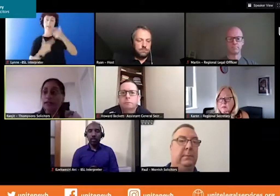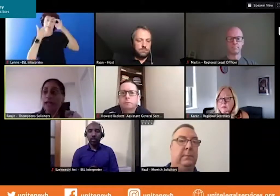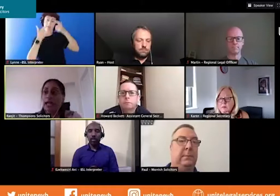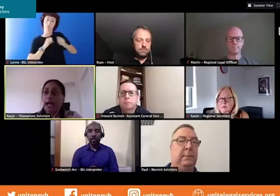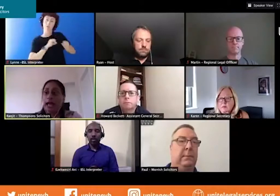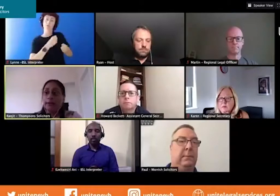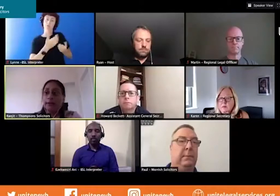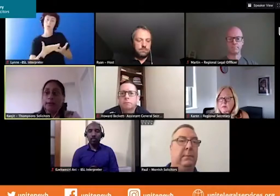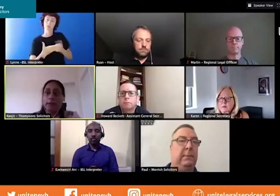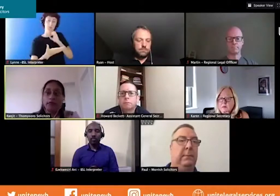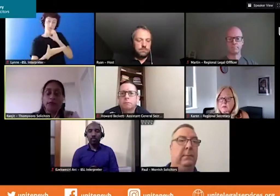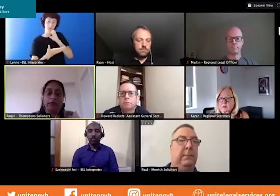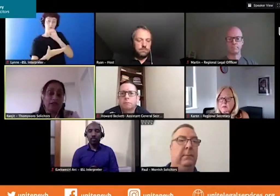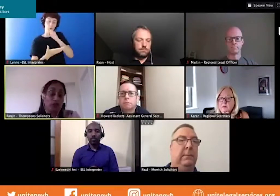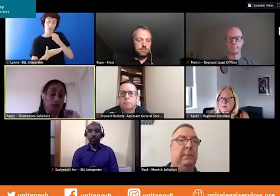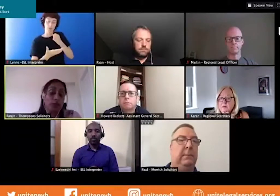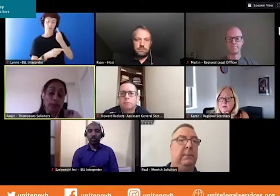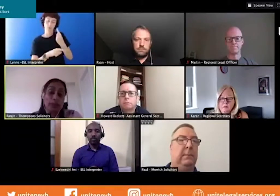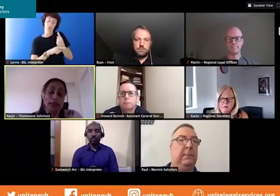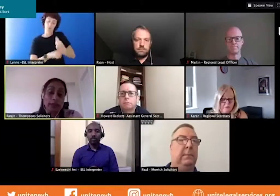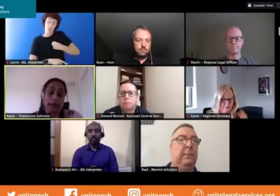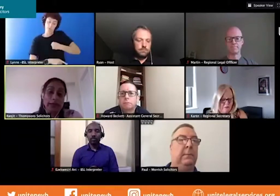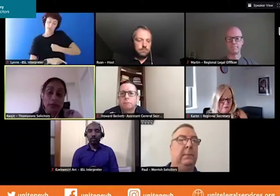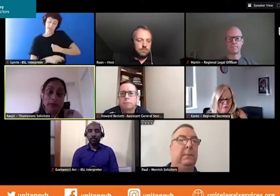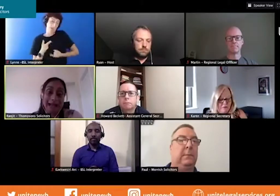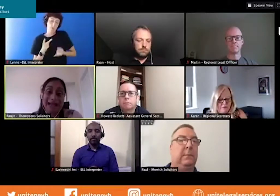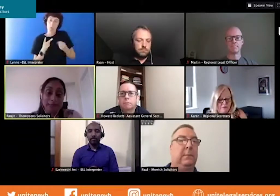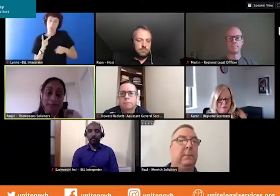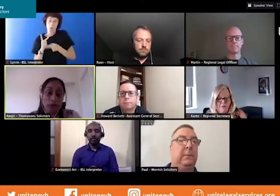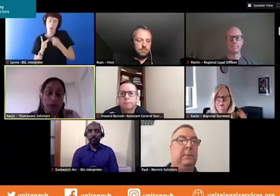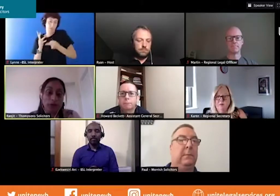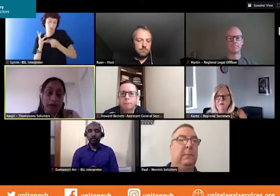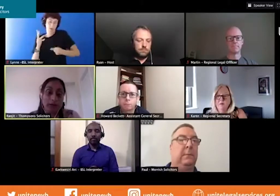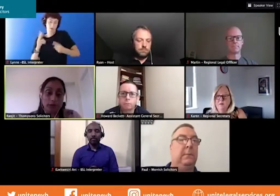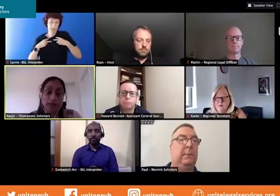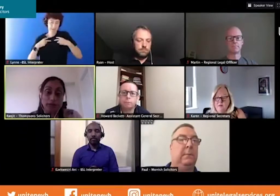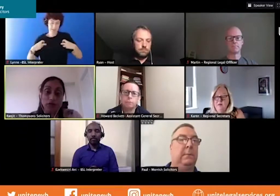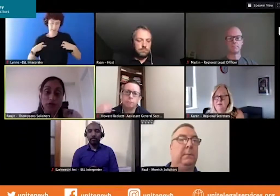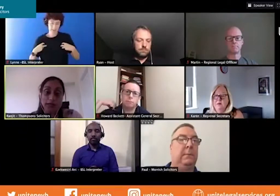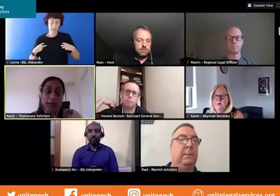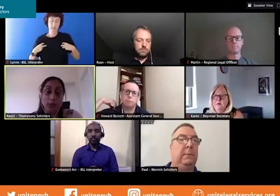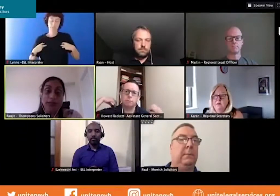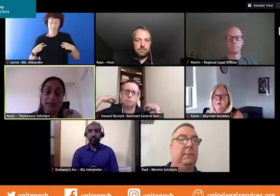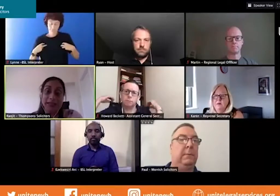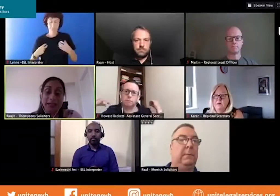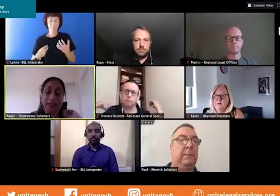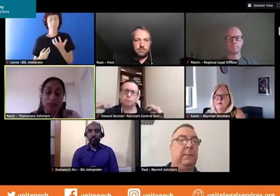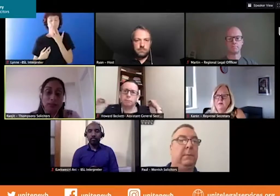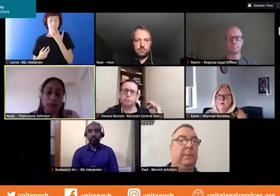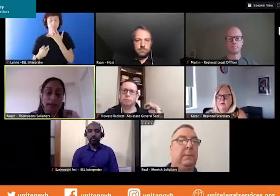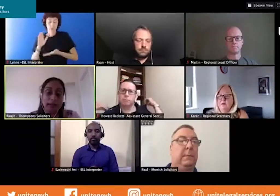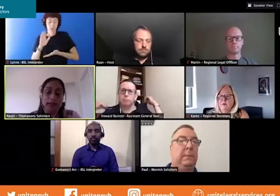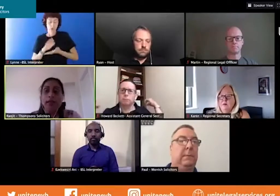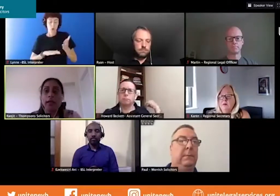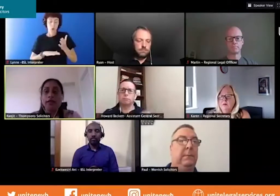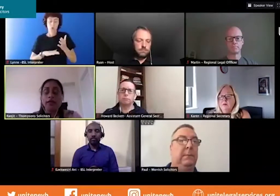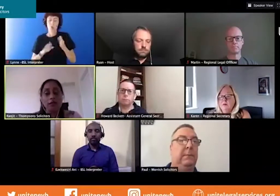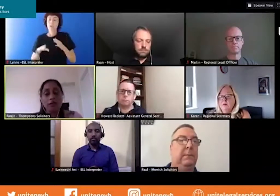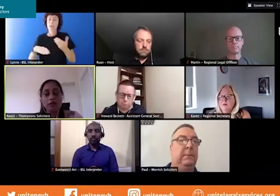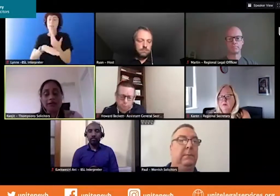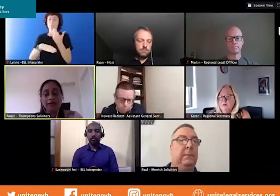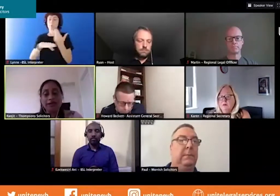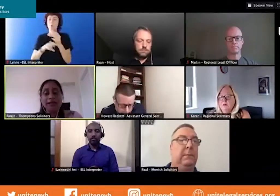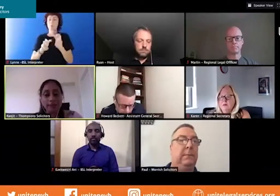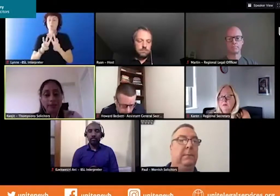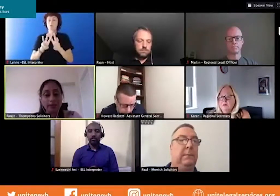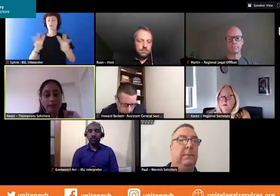colleagues. That's normally where you end up at an employment tribunal, unfortunately, and we're in the litigation process. There are